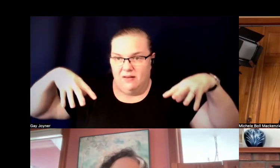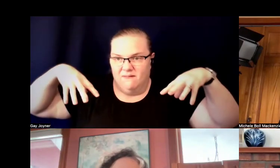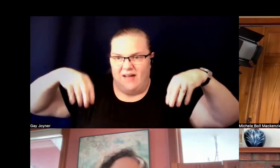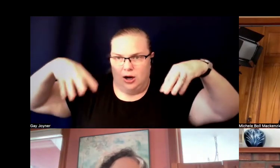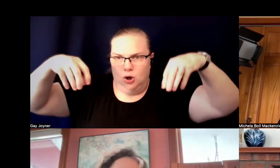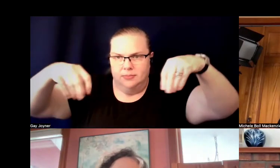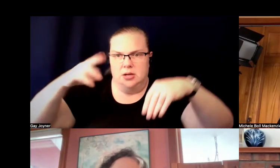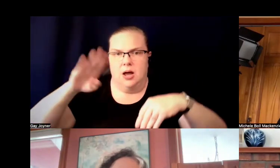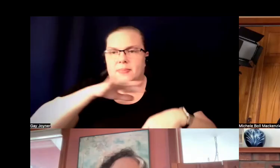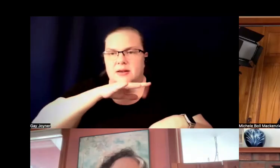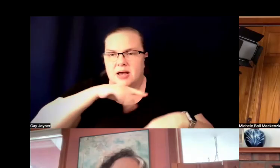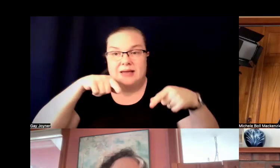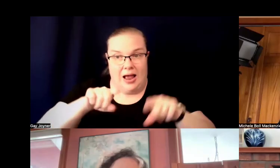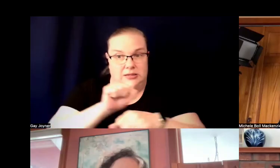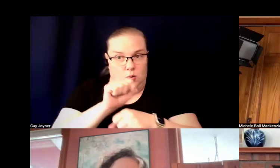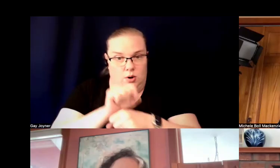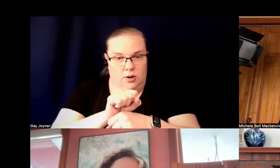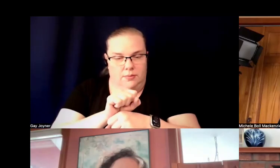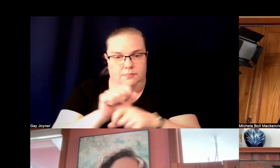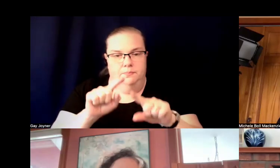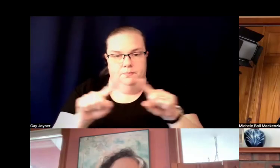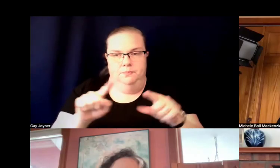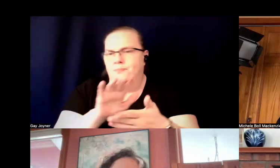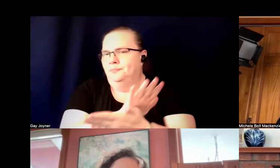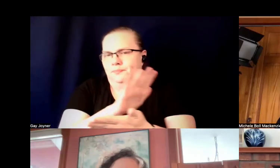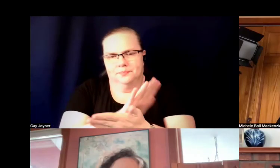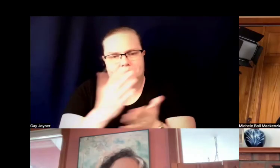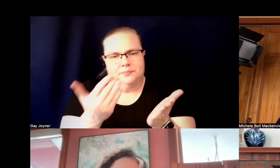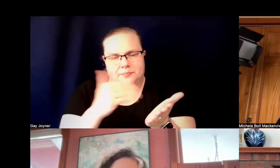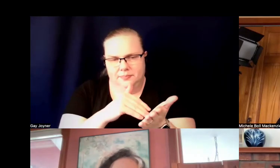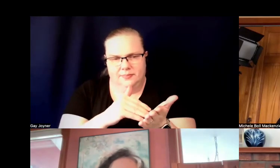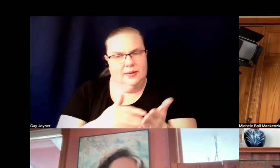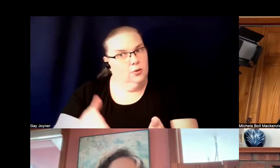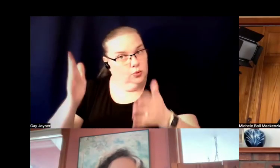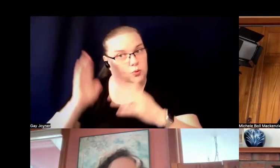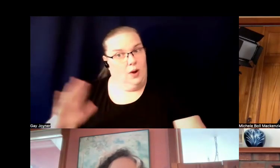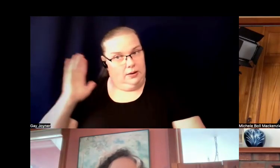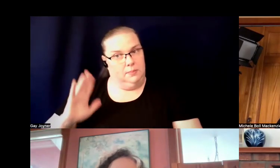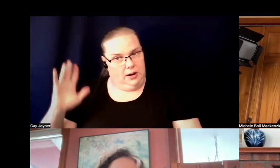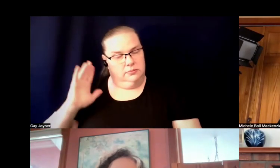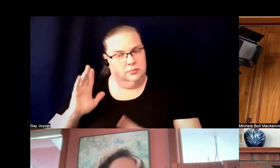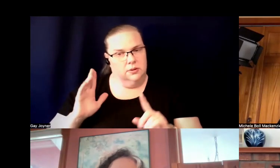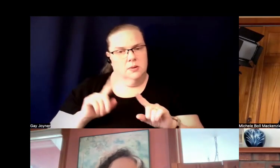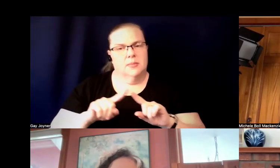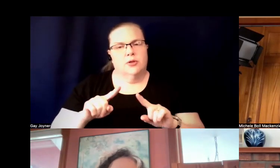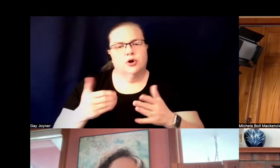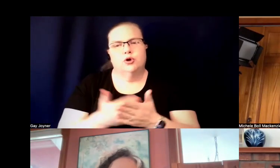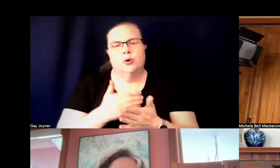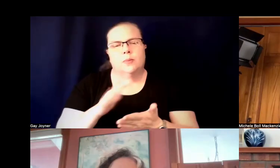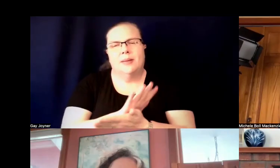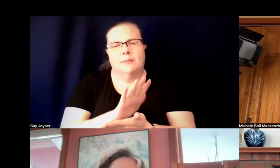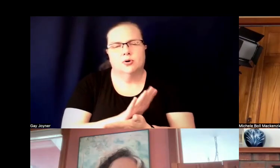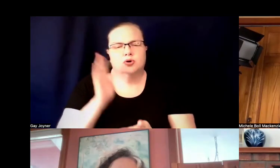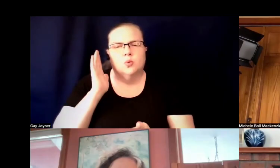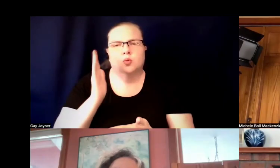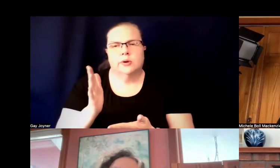work. Oh, wow. And there are papers now. Again, we're talking quite a while ago. Um, the new papers now